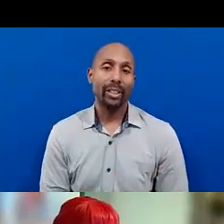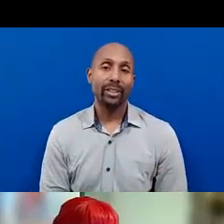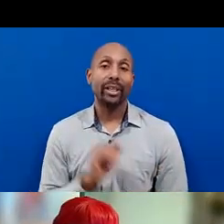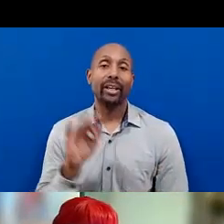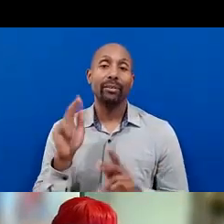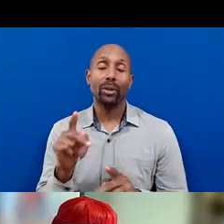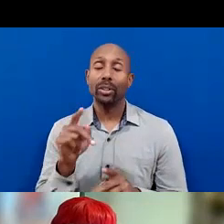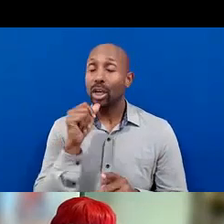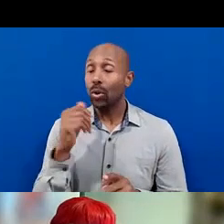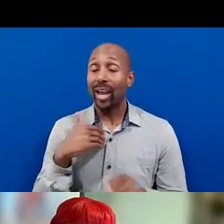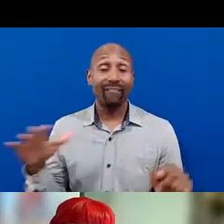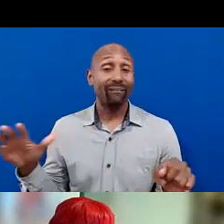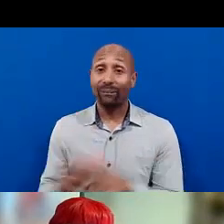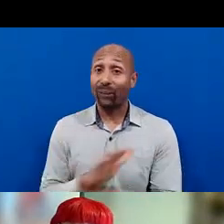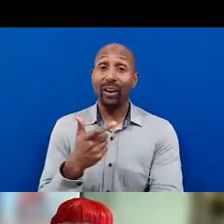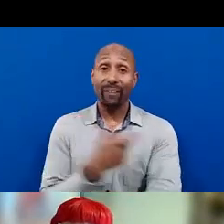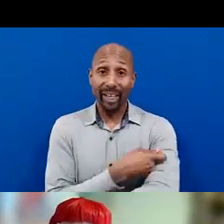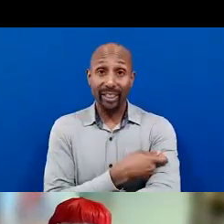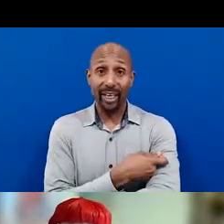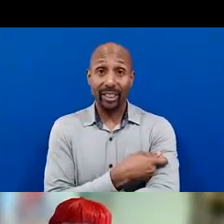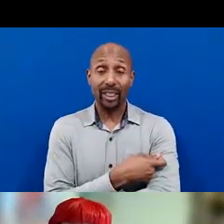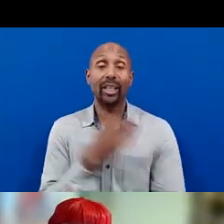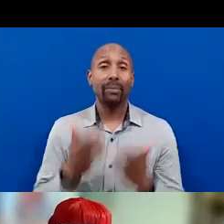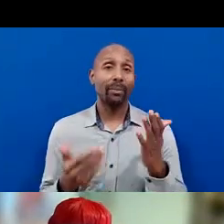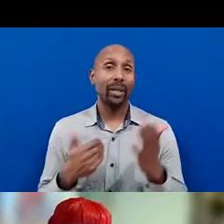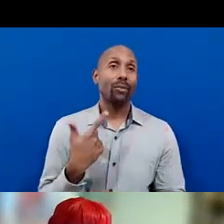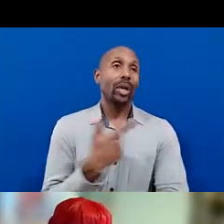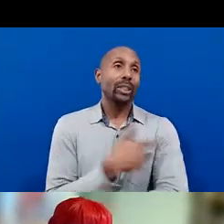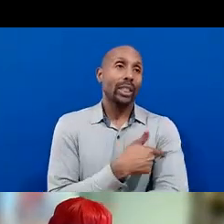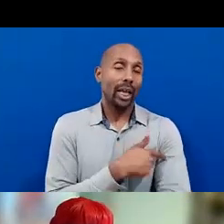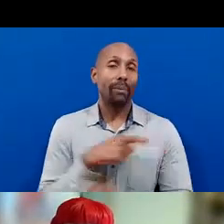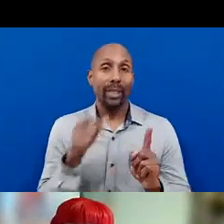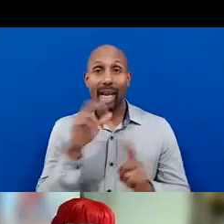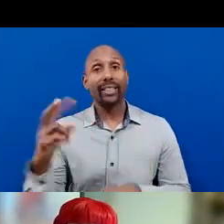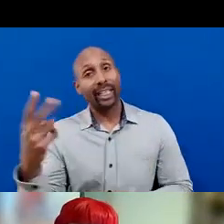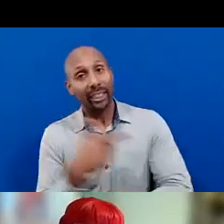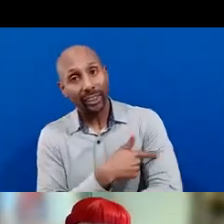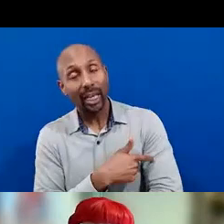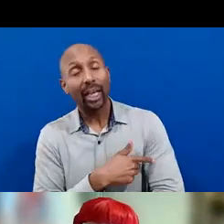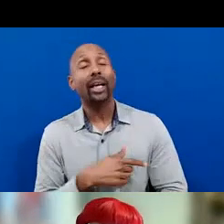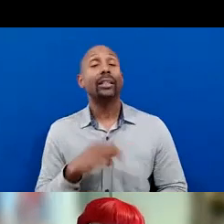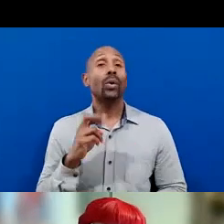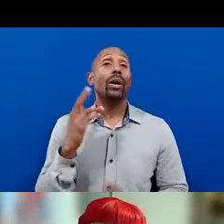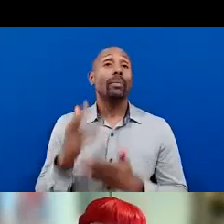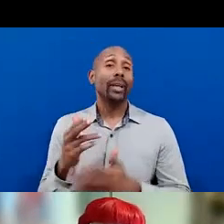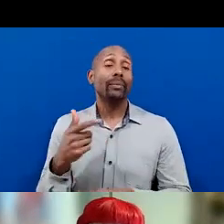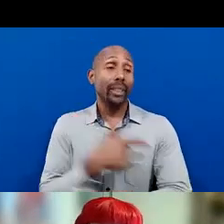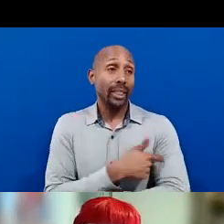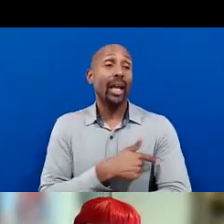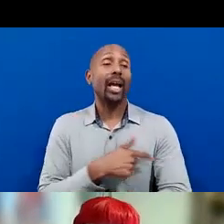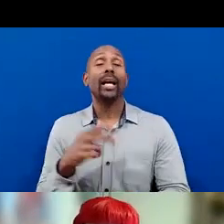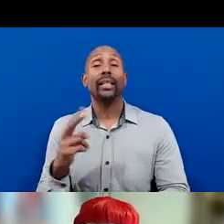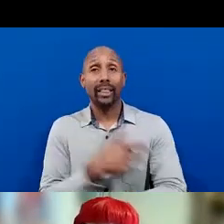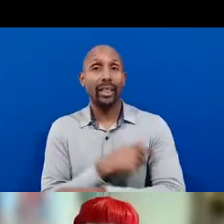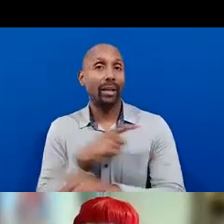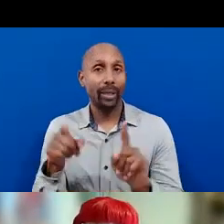to folks who are up to date on their vaccines, they're 1.2 times more likely